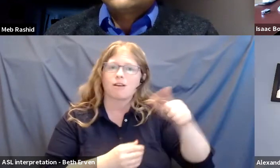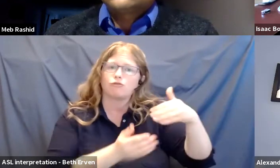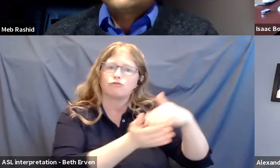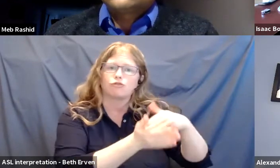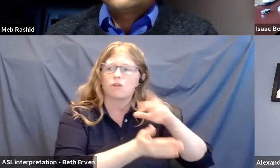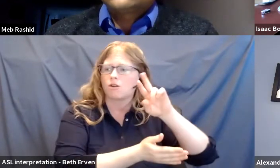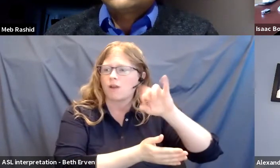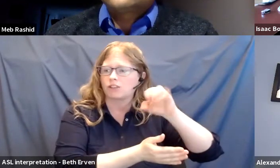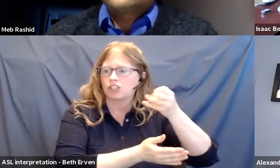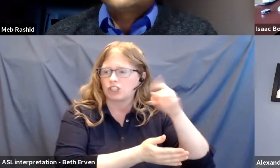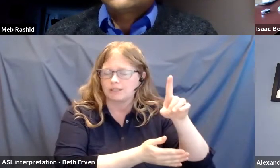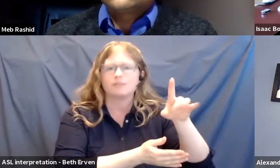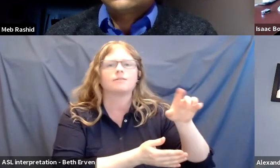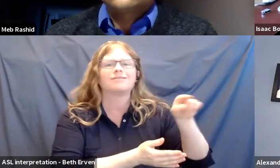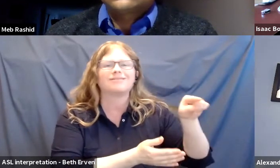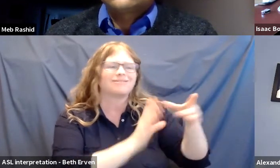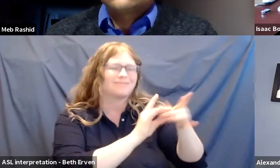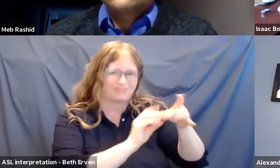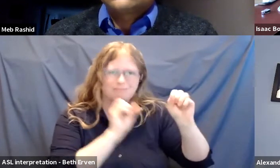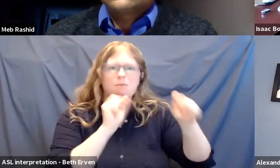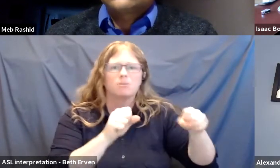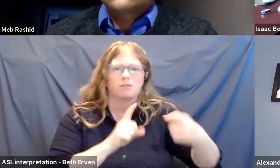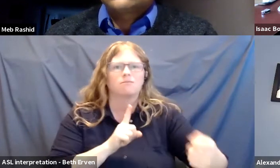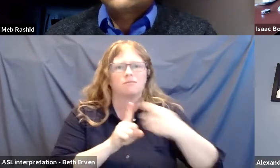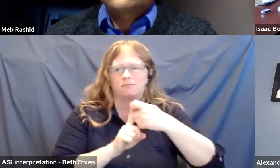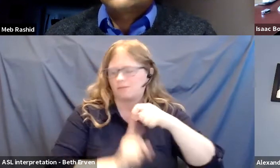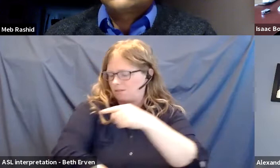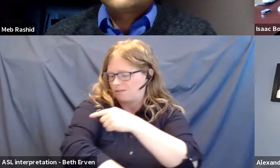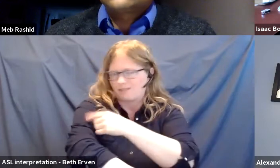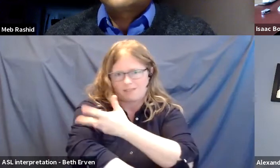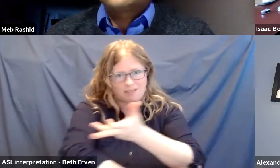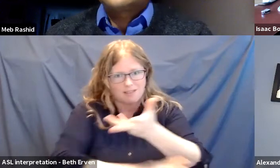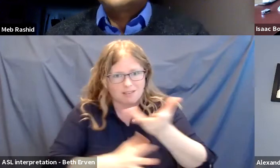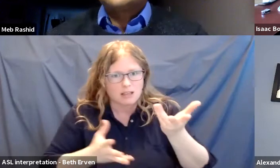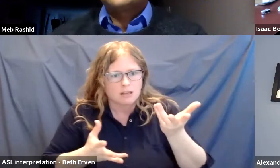not uncommon. In fact, it's another way of saying that is it's common.